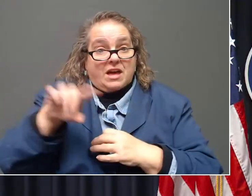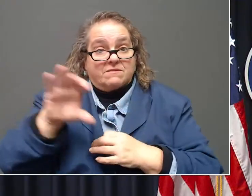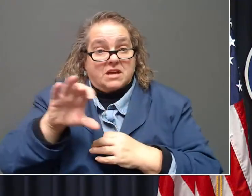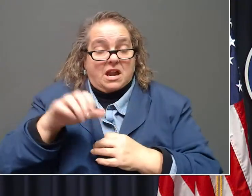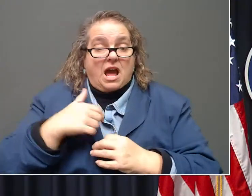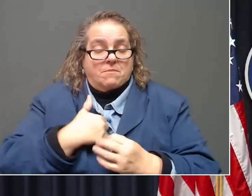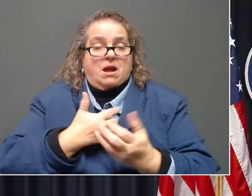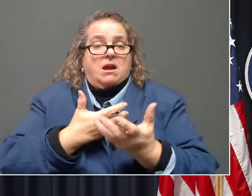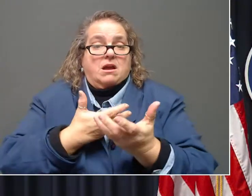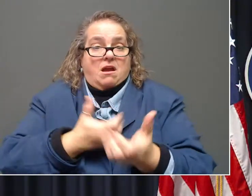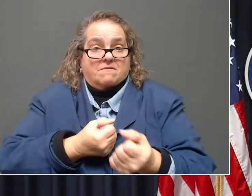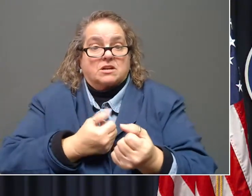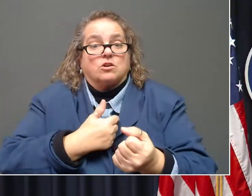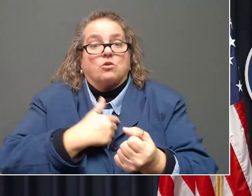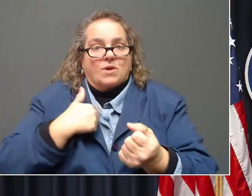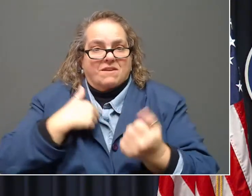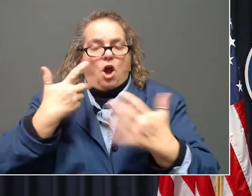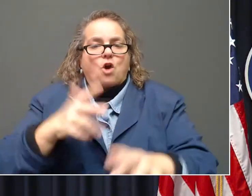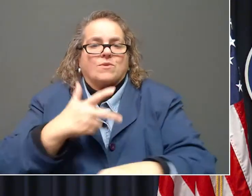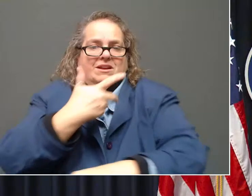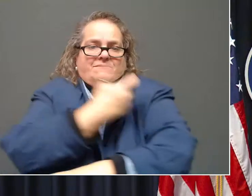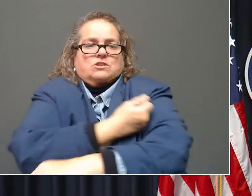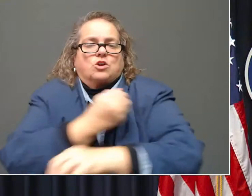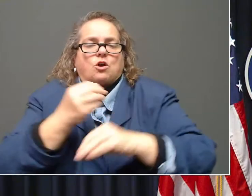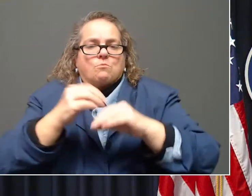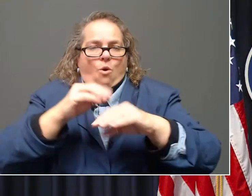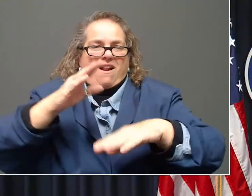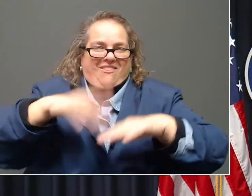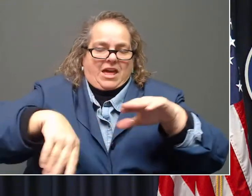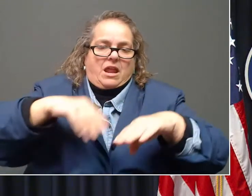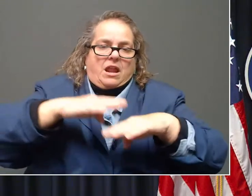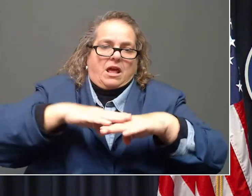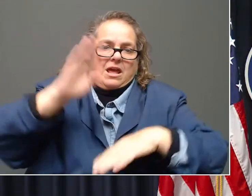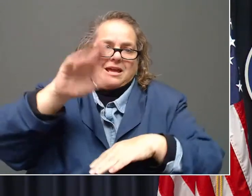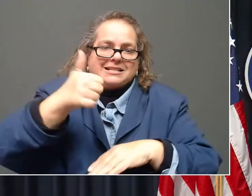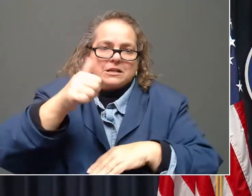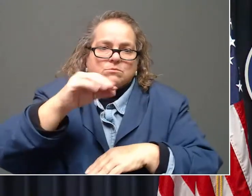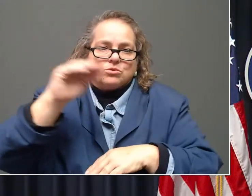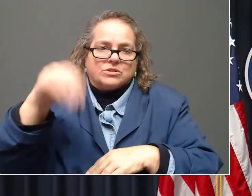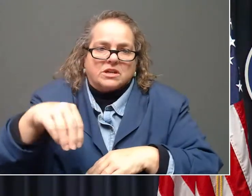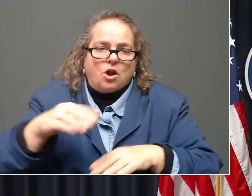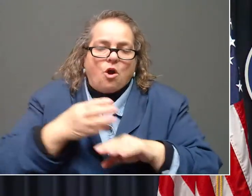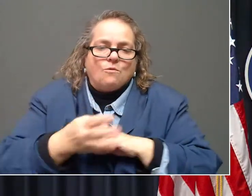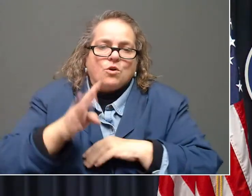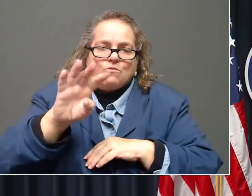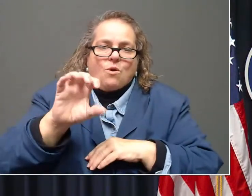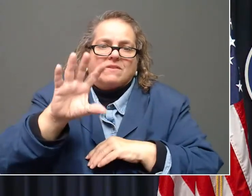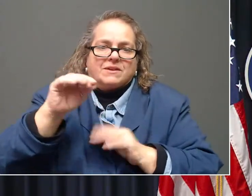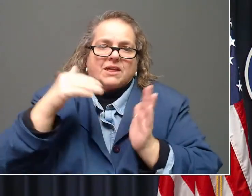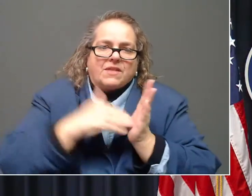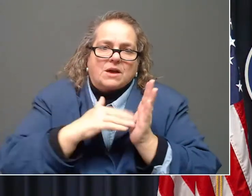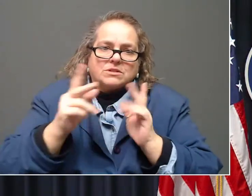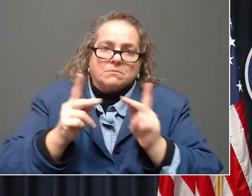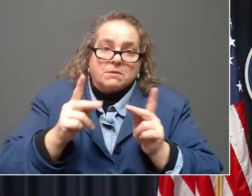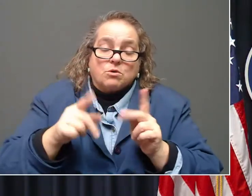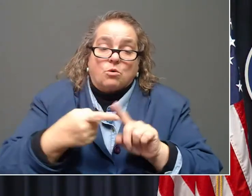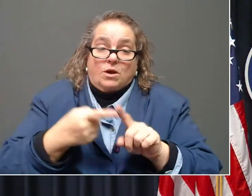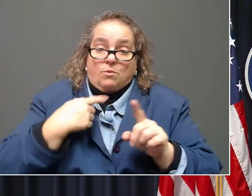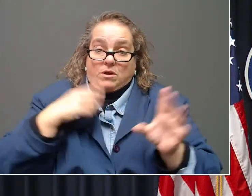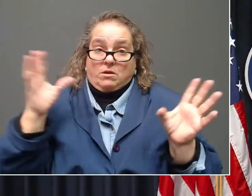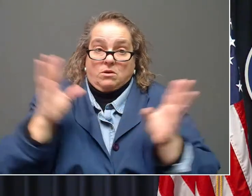that and make sure that those individuals get access to this so that they can be protected and be spared the greatest risk from this